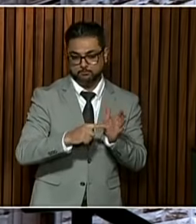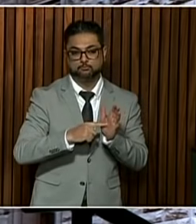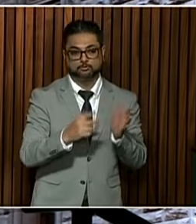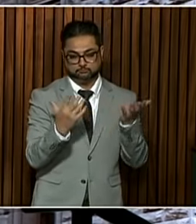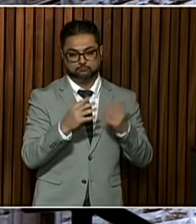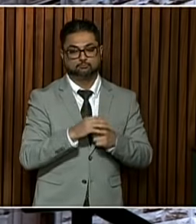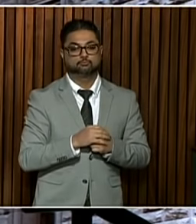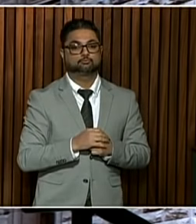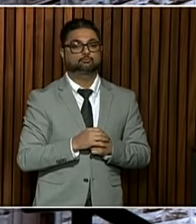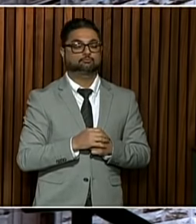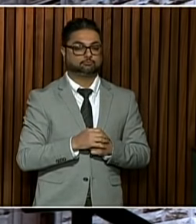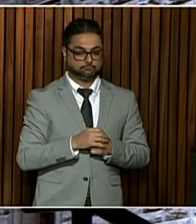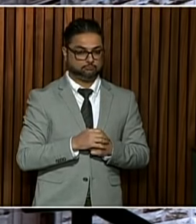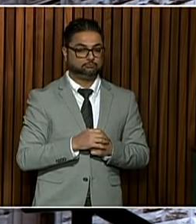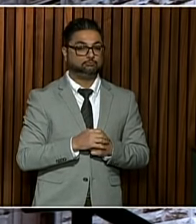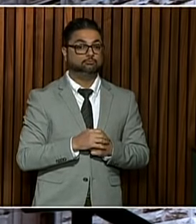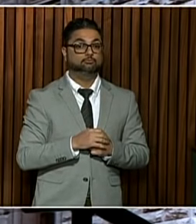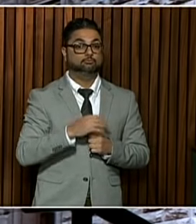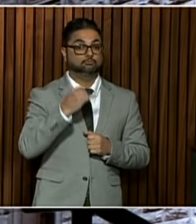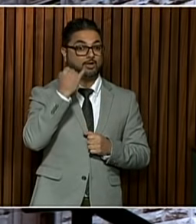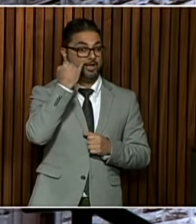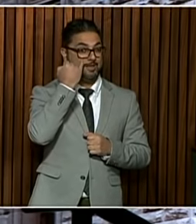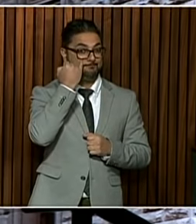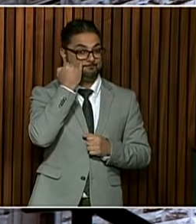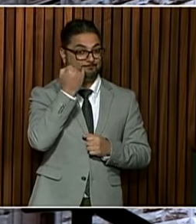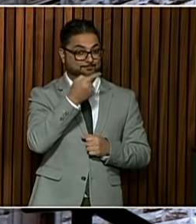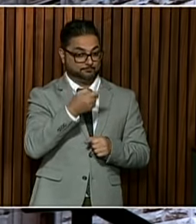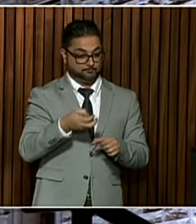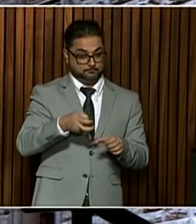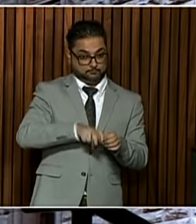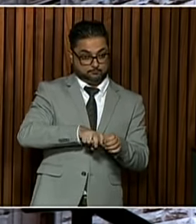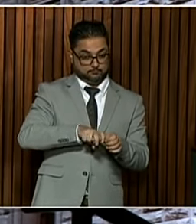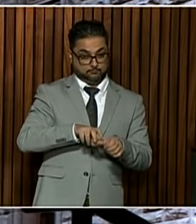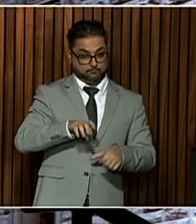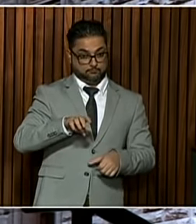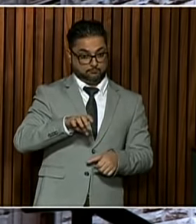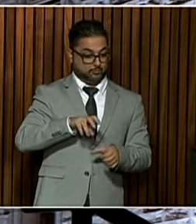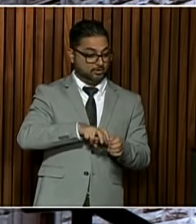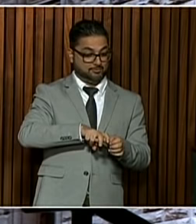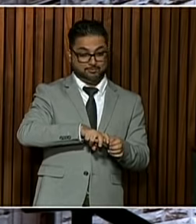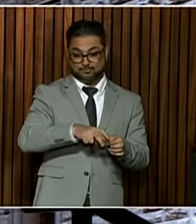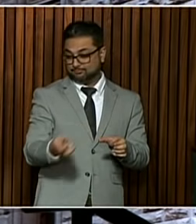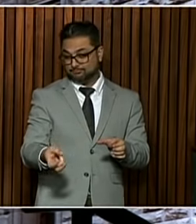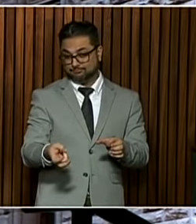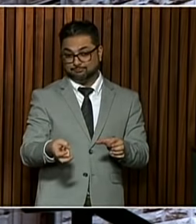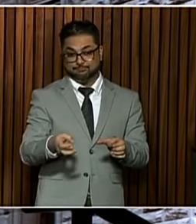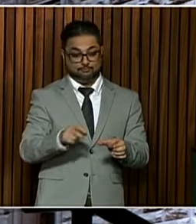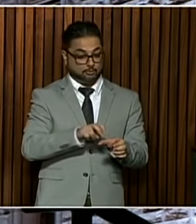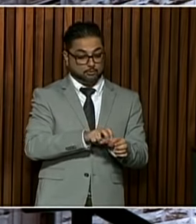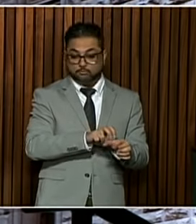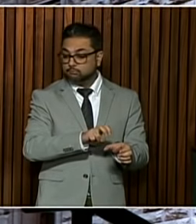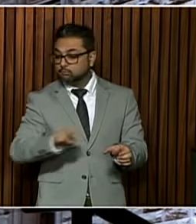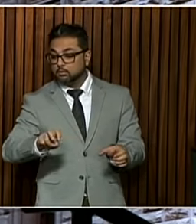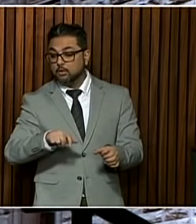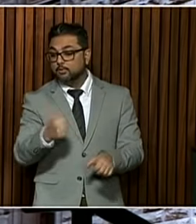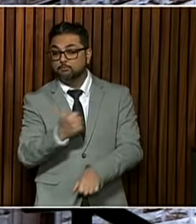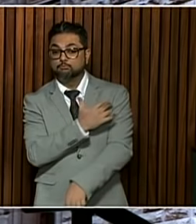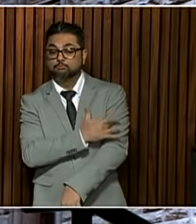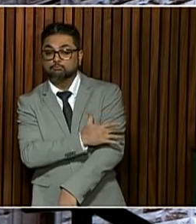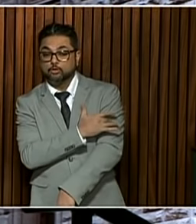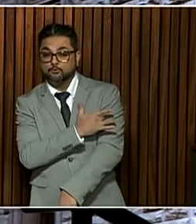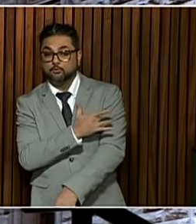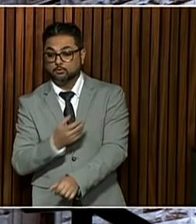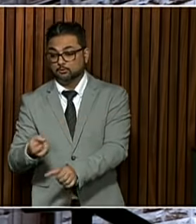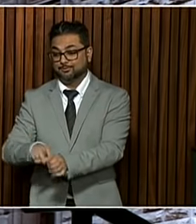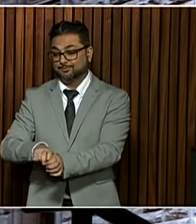leaving, disembarking, or going on a flight or something here across into other provinces, if you're symptomatic, you shouldn't be at the airport anyways. You should be